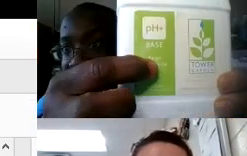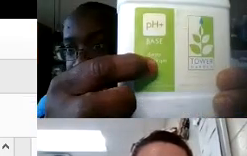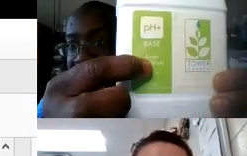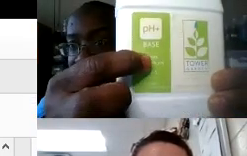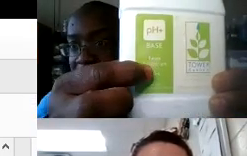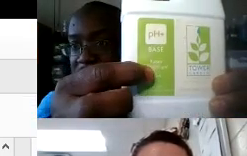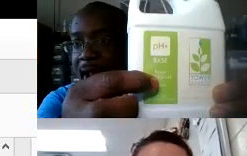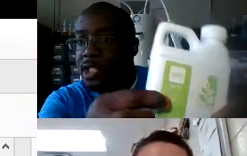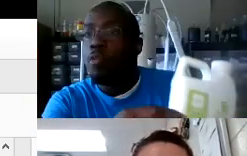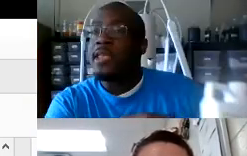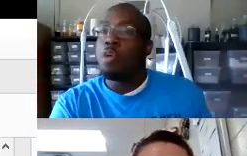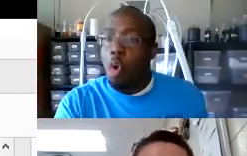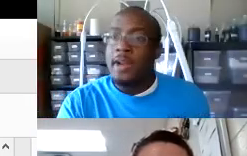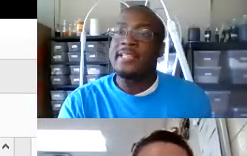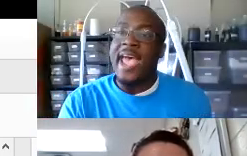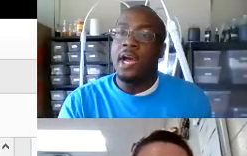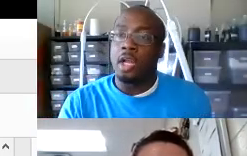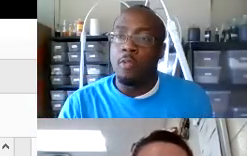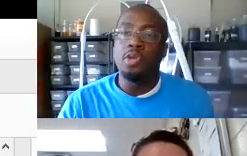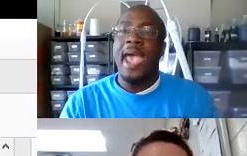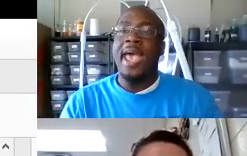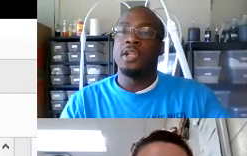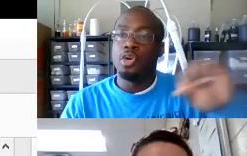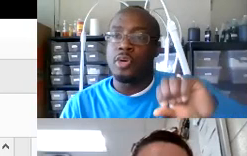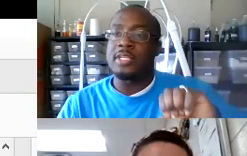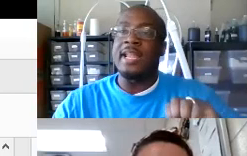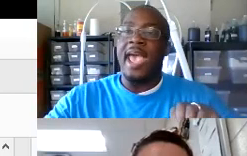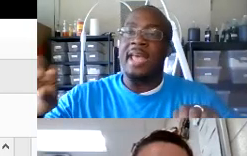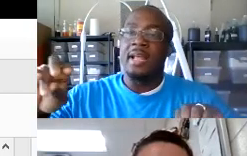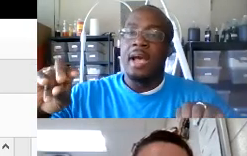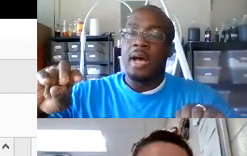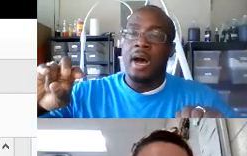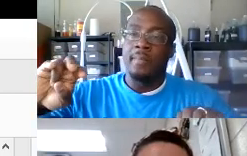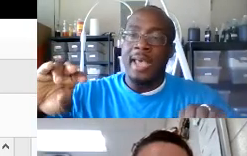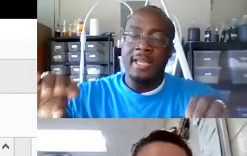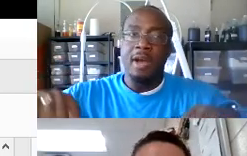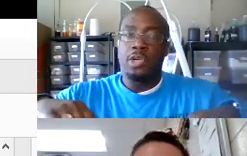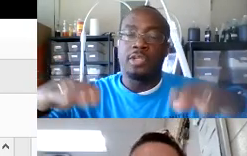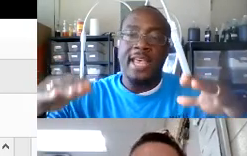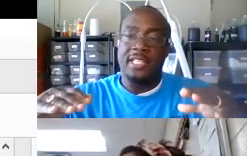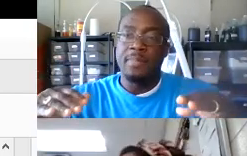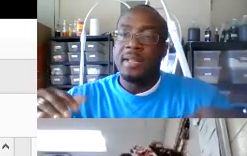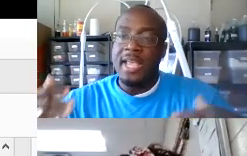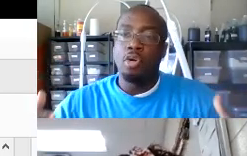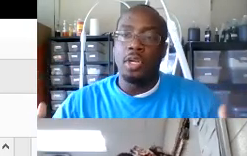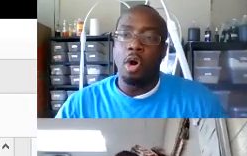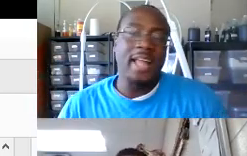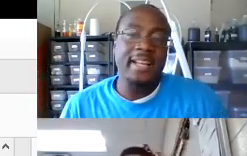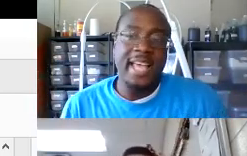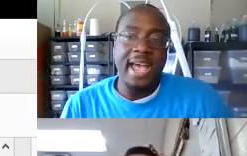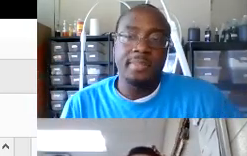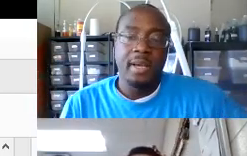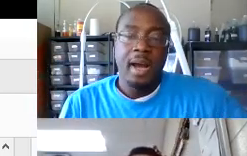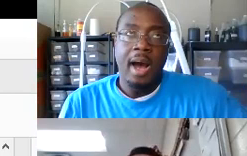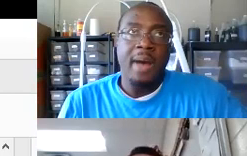here, it'll be that color. So when your water is that color, when you add the nutrients and add, and then once you test it, then you'll know. A